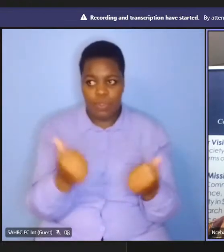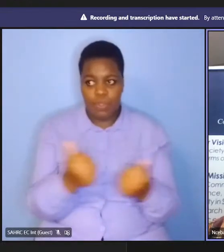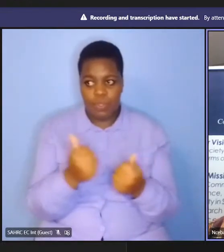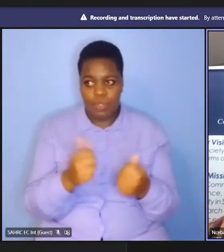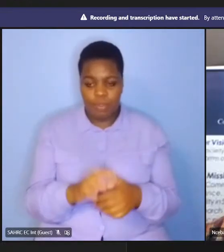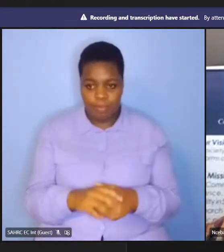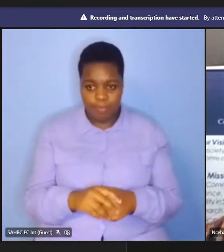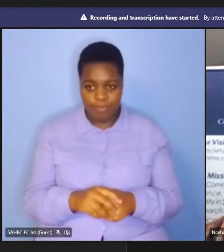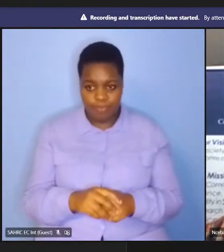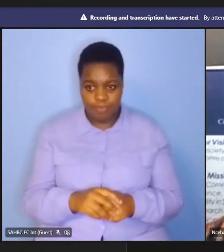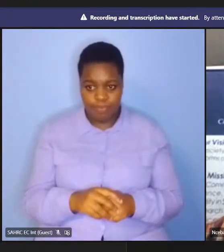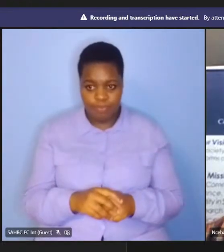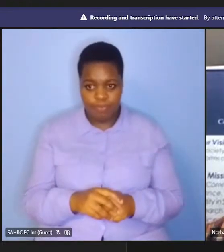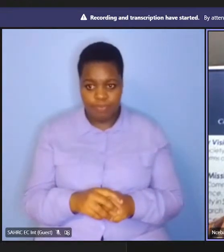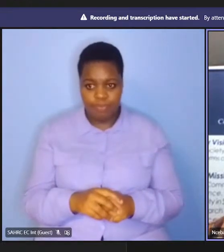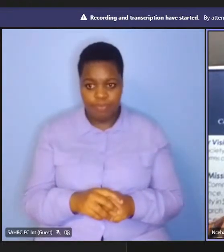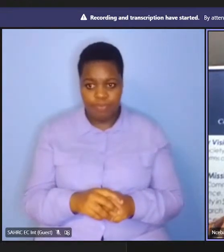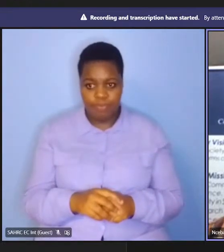for